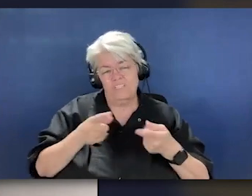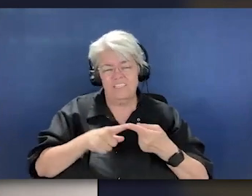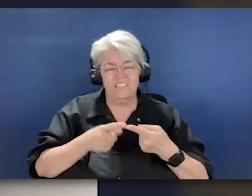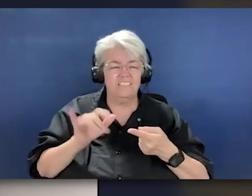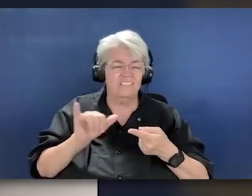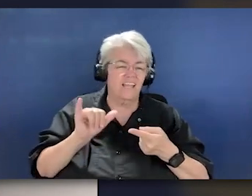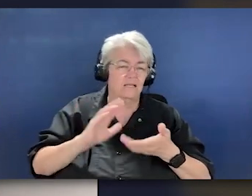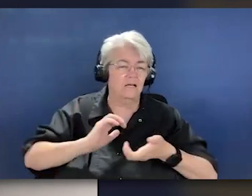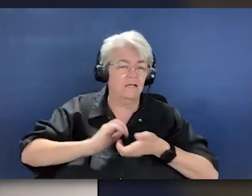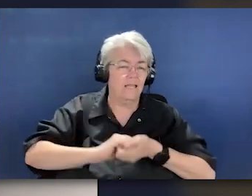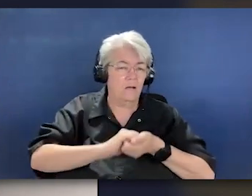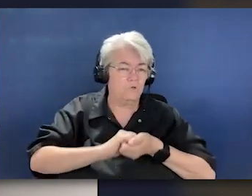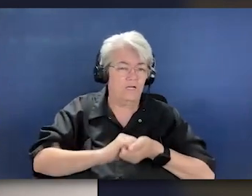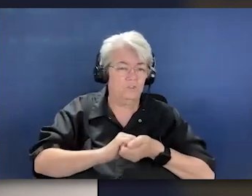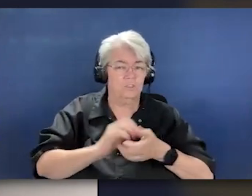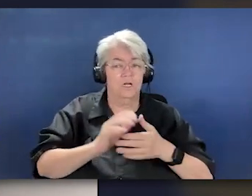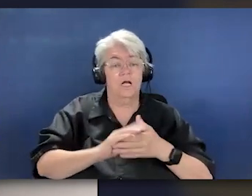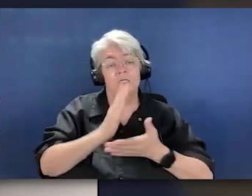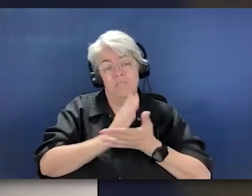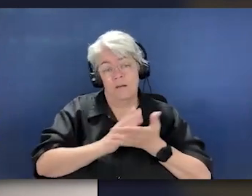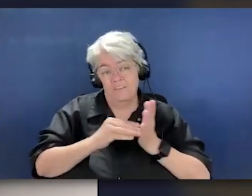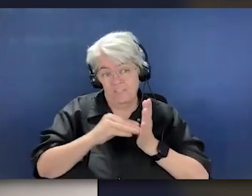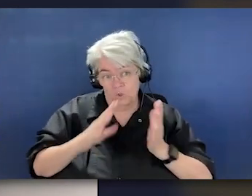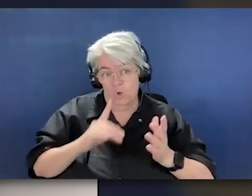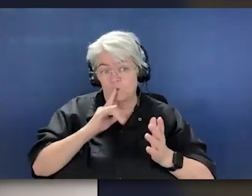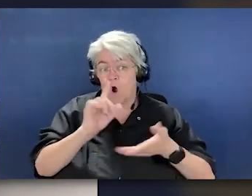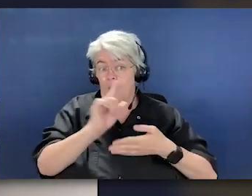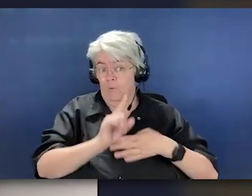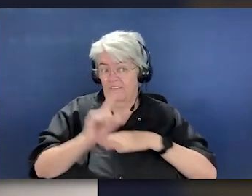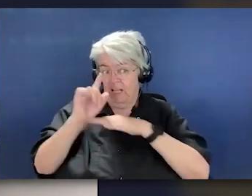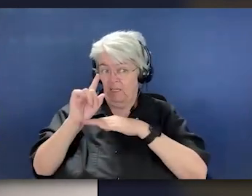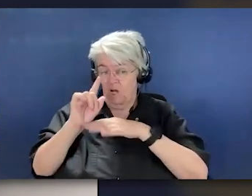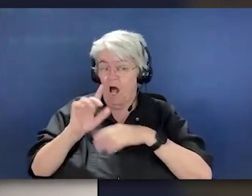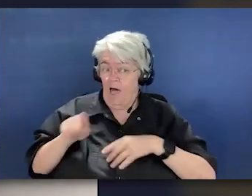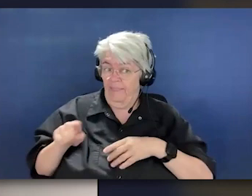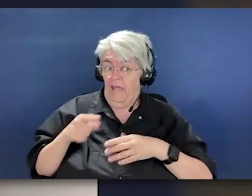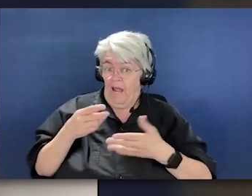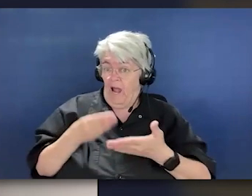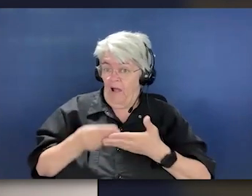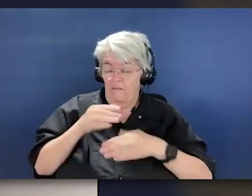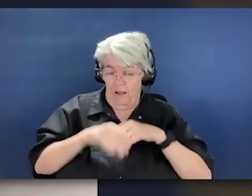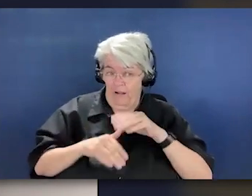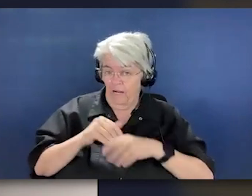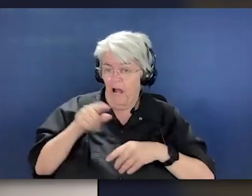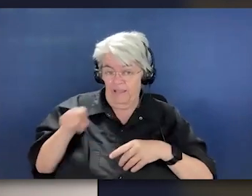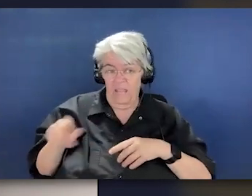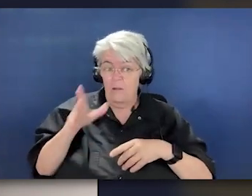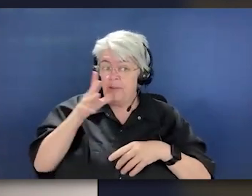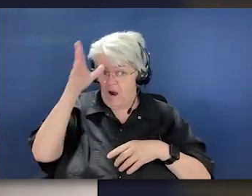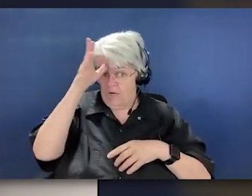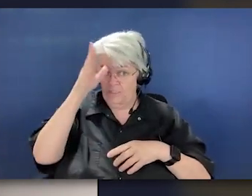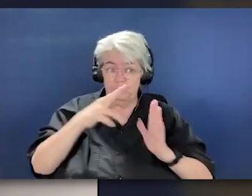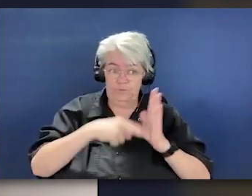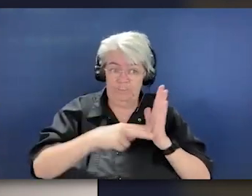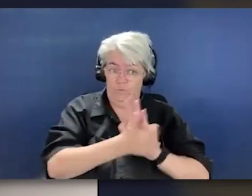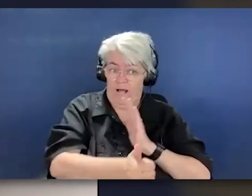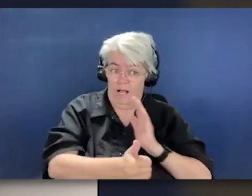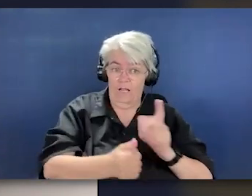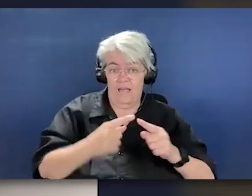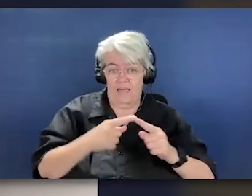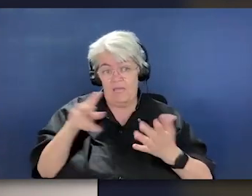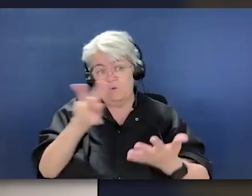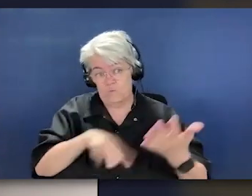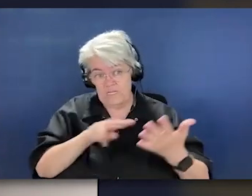collaboration. Some of our students were privileged enough to have parents who would proofread their work for them, maybe provide